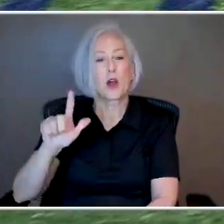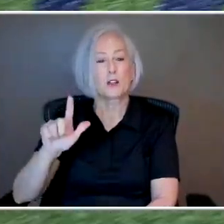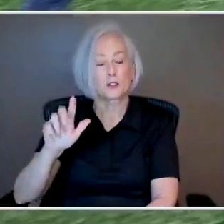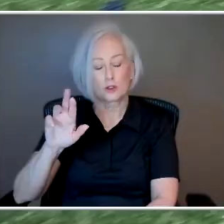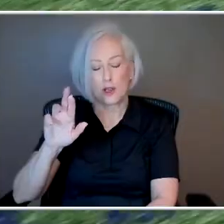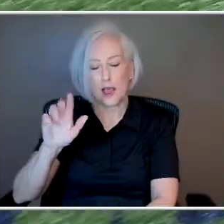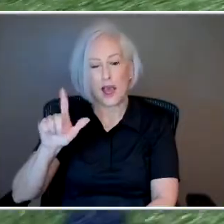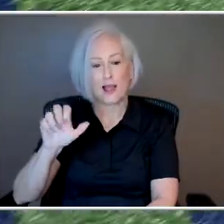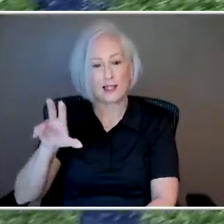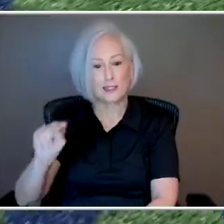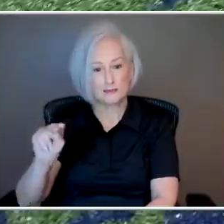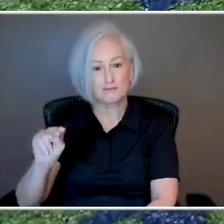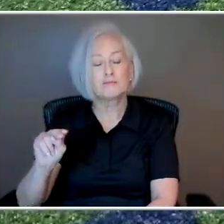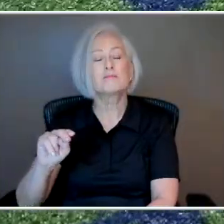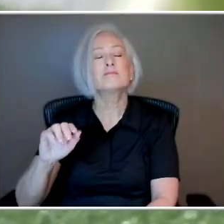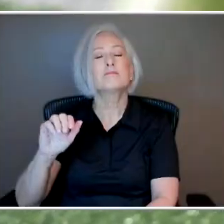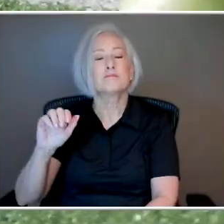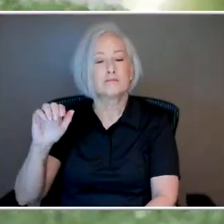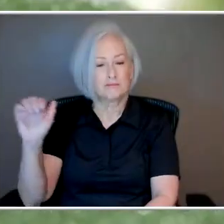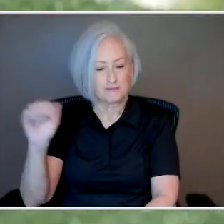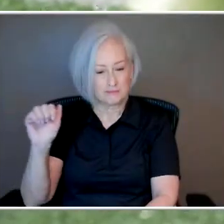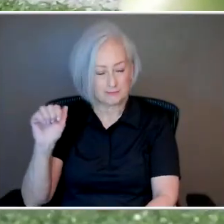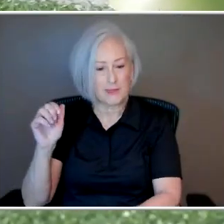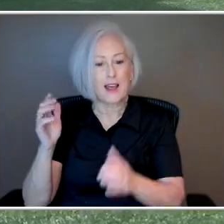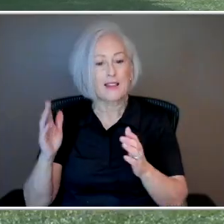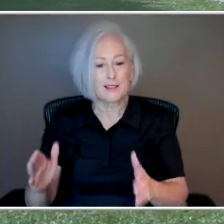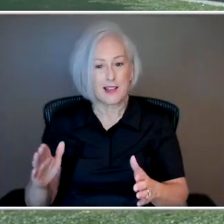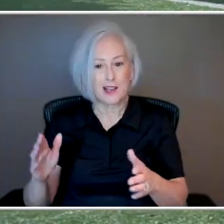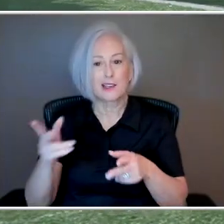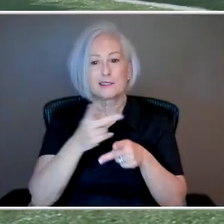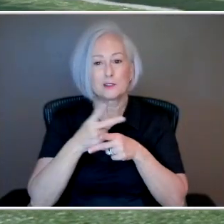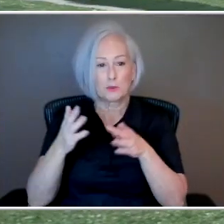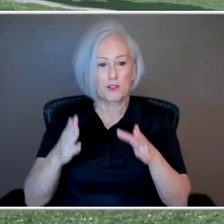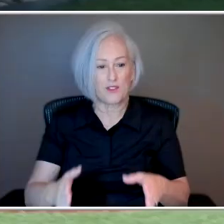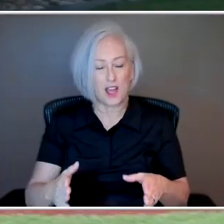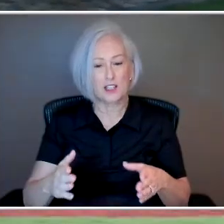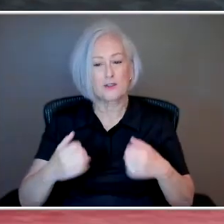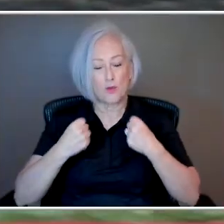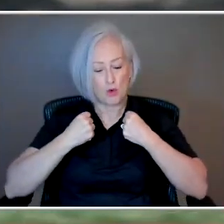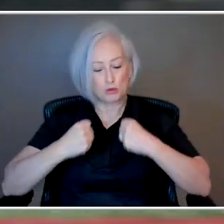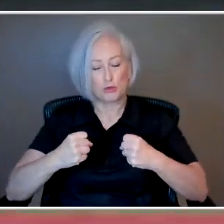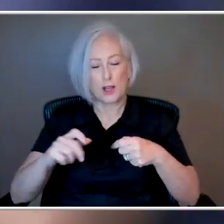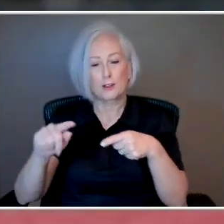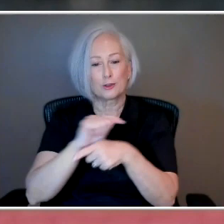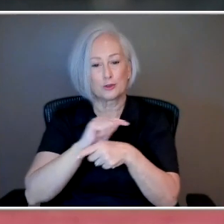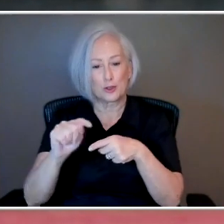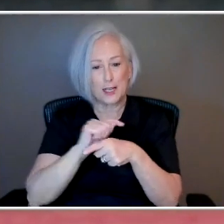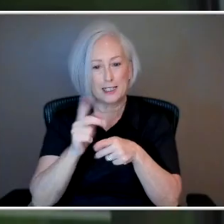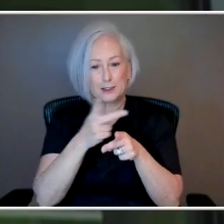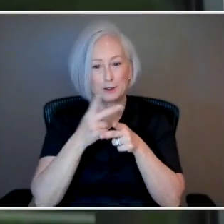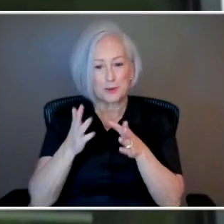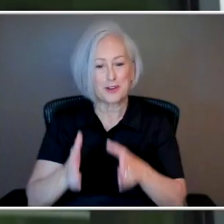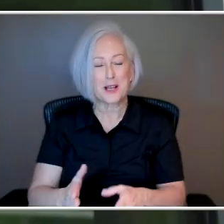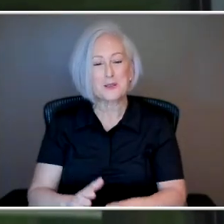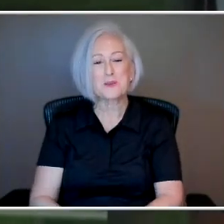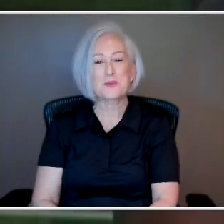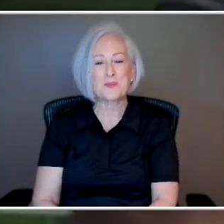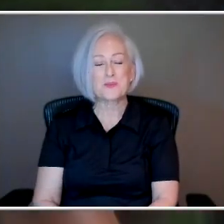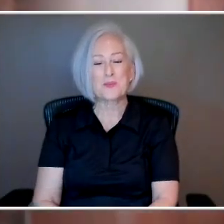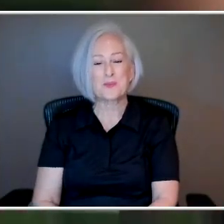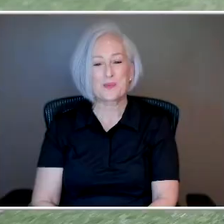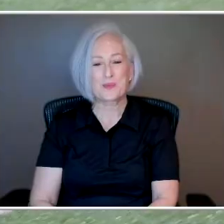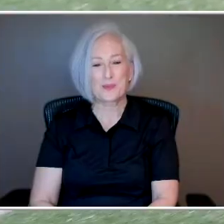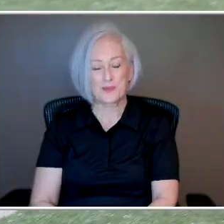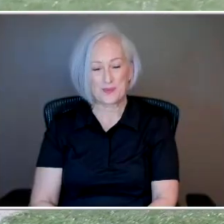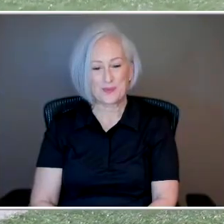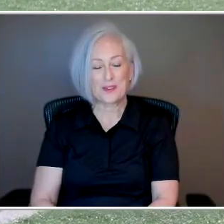Supervisor for the University of Kansas Health System. Ready, go. Get out of the break. Push. There you go, that's it. Go. Zach has to